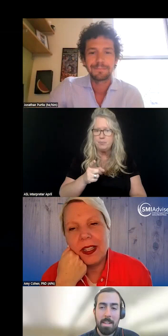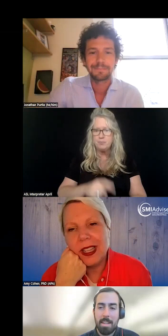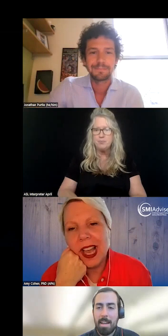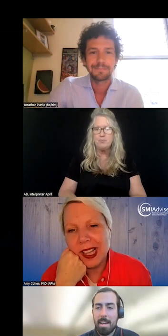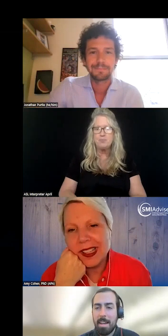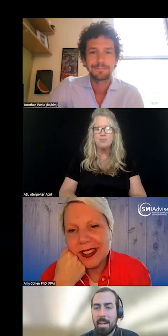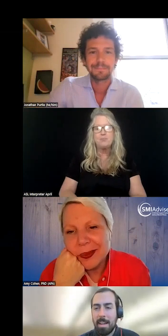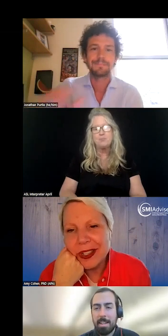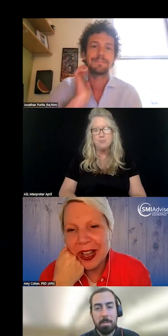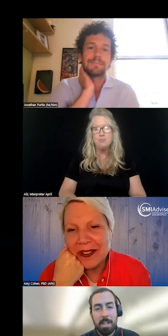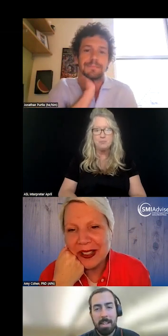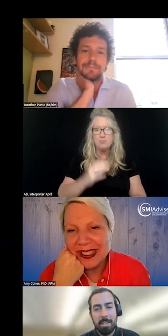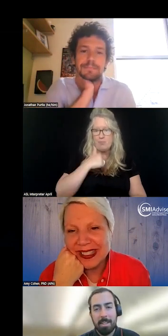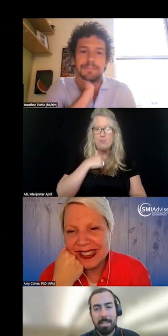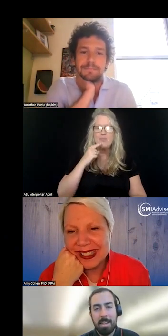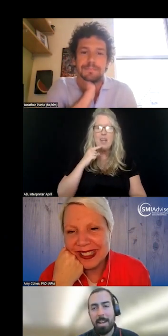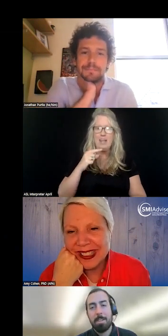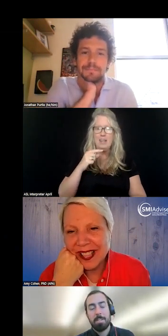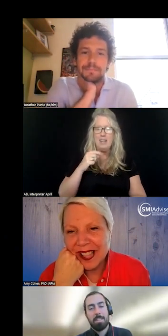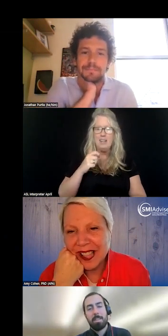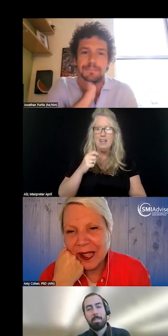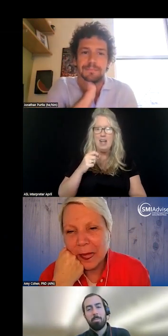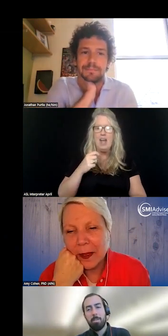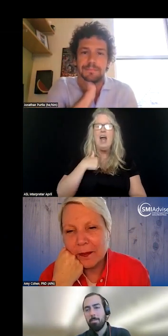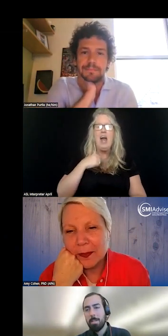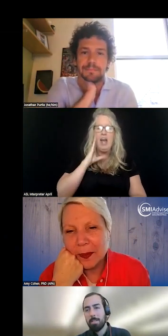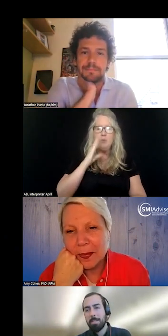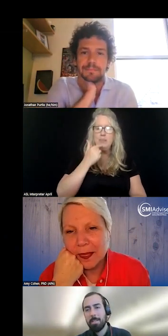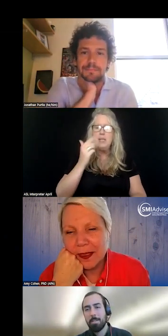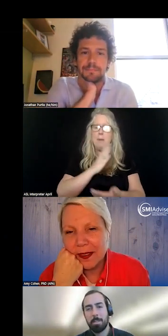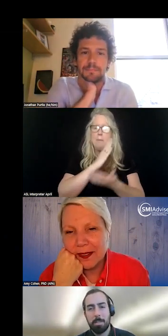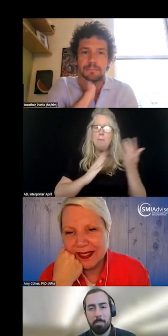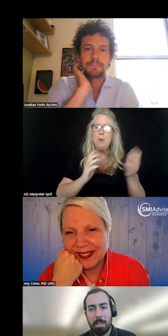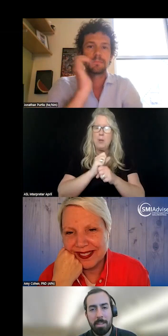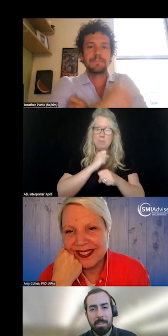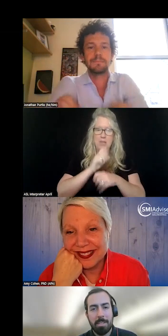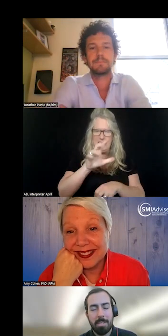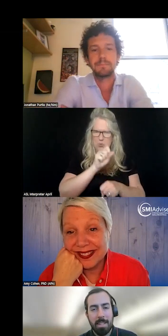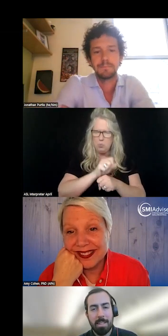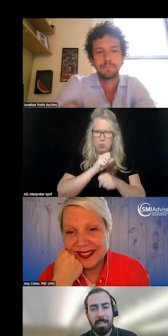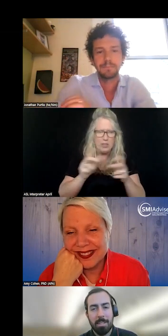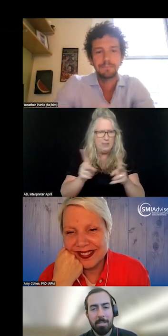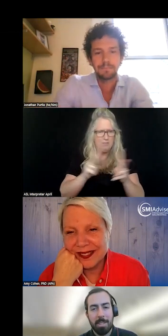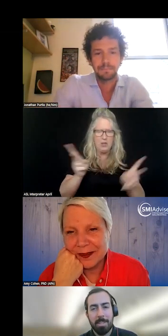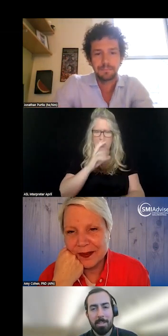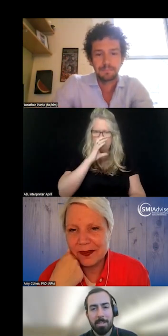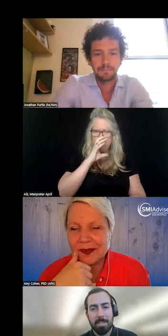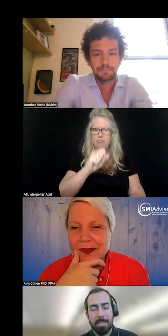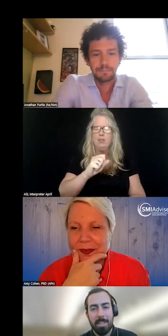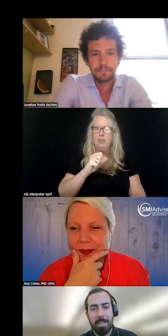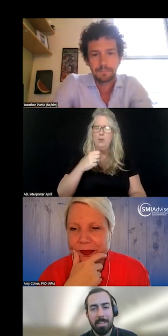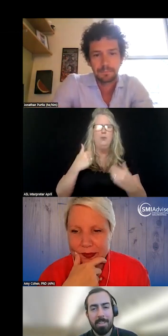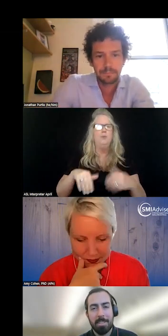mean, yeah. I What just do you want to, have? I would just say, I mean, part of what makes Jonathan's work so compelling is that, you know, these